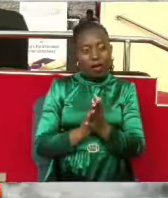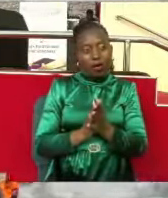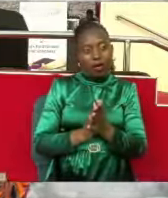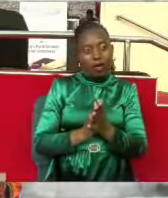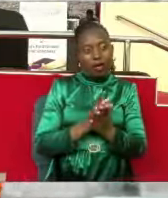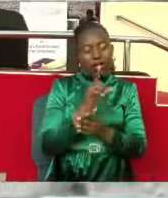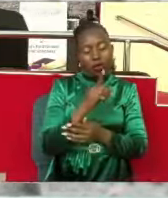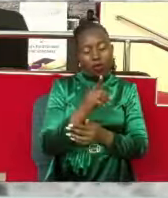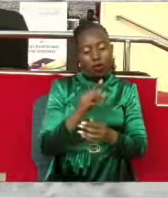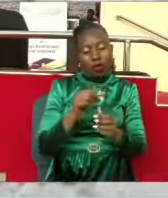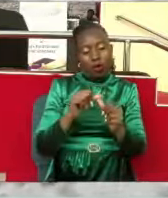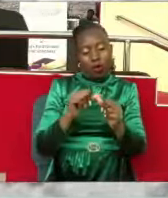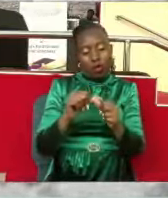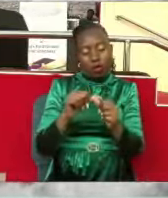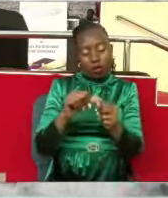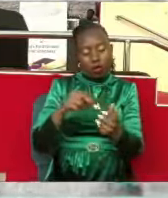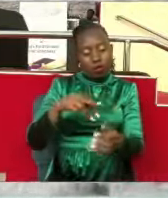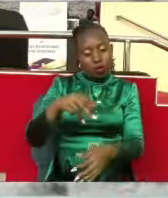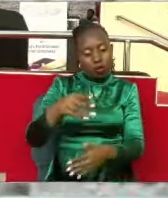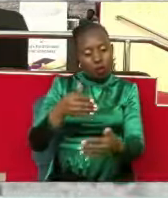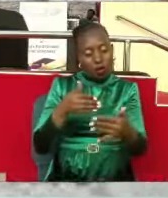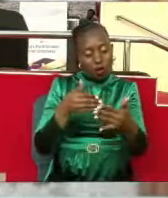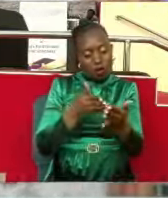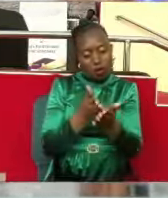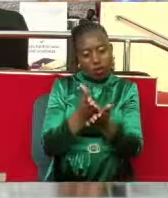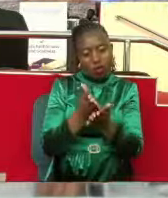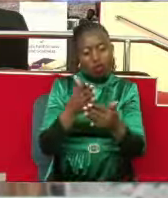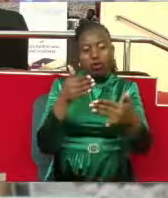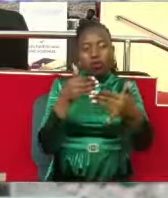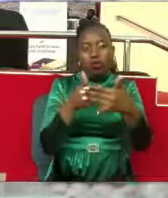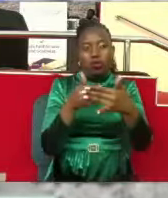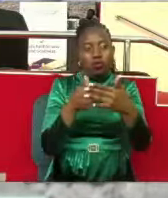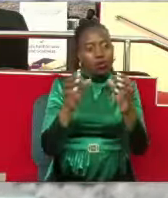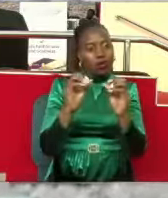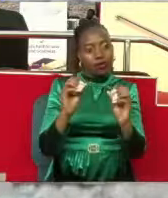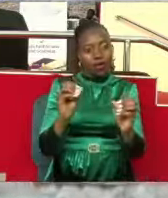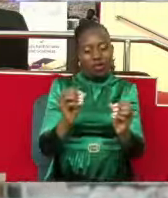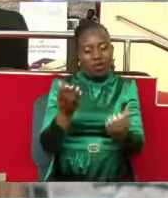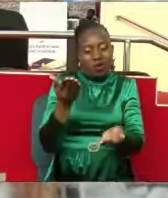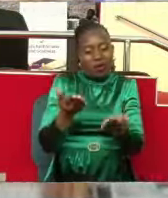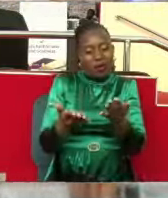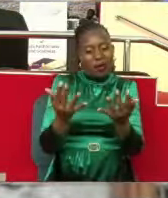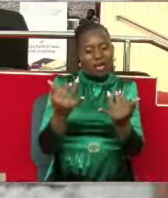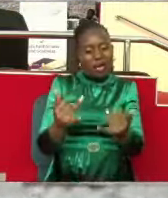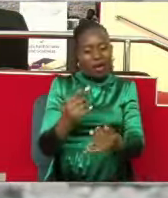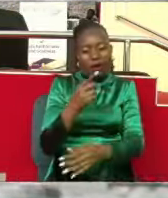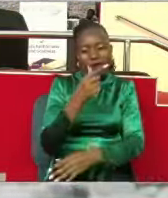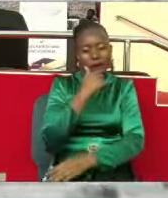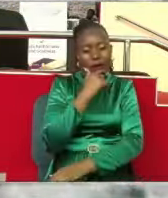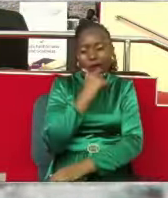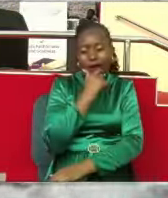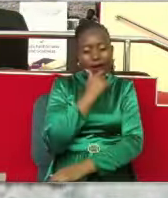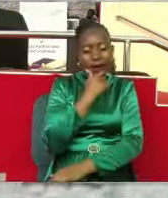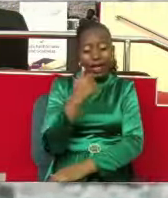walking through, unapopitia ndani, do not stop. Usisimame. It could be right now you are even wondering, how am I going to take care of my